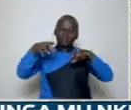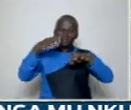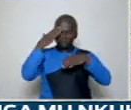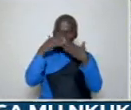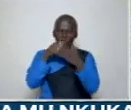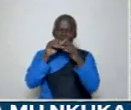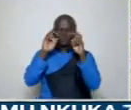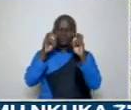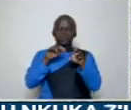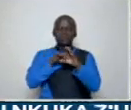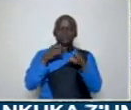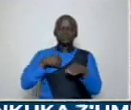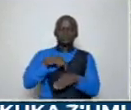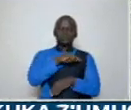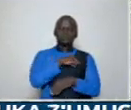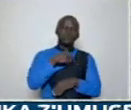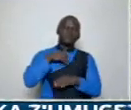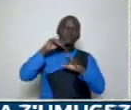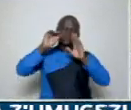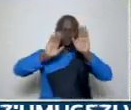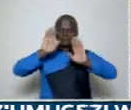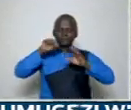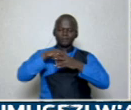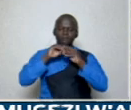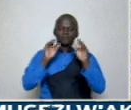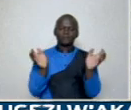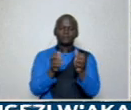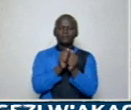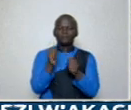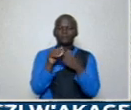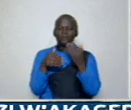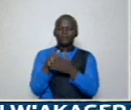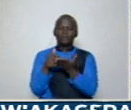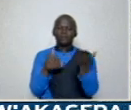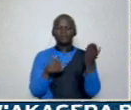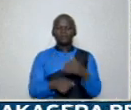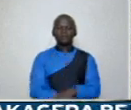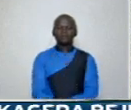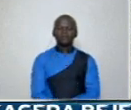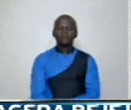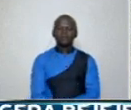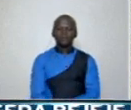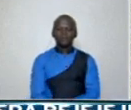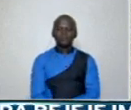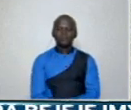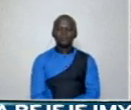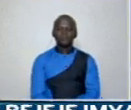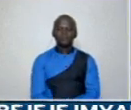ngo n'abanyamuryango bacu bagire uruhare mu kwigisha cyangwa se mu gukangurira n'abandi baturage baturanye nabo mu giturage